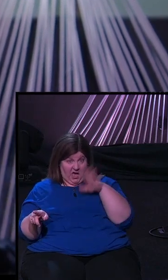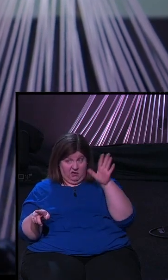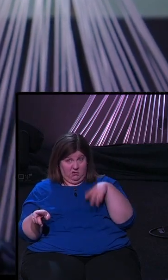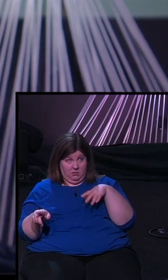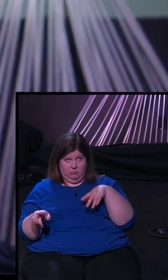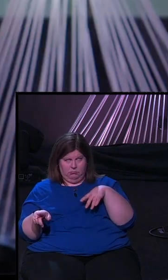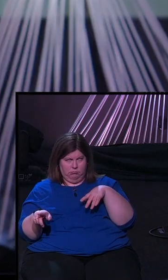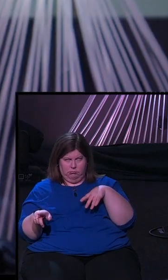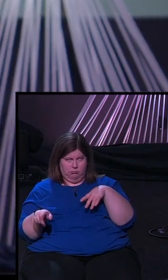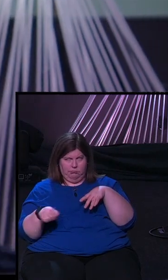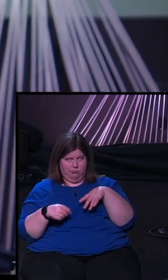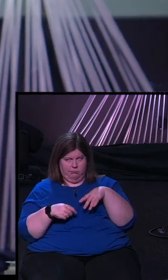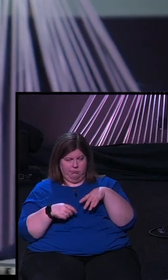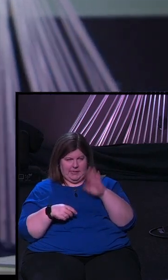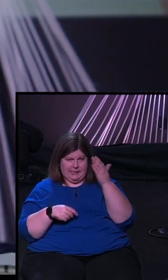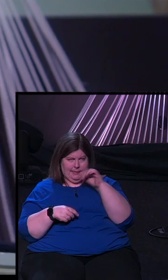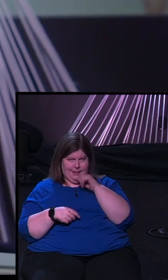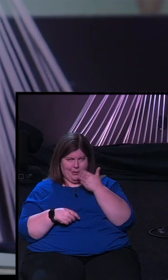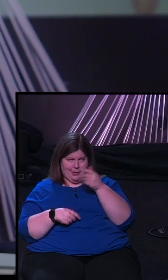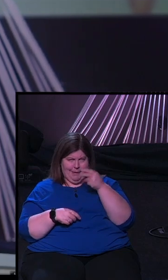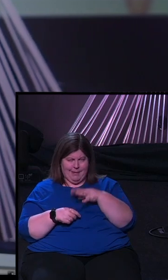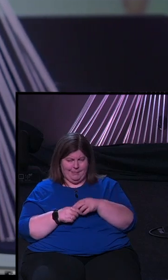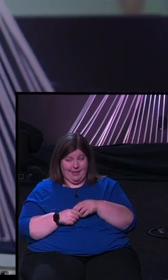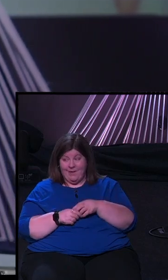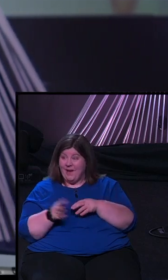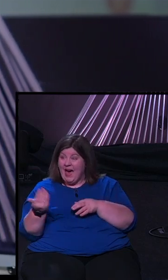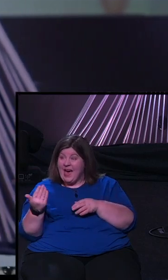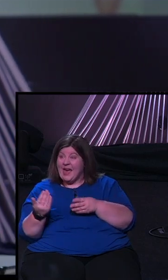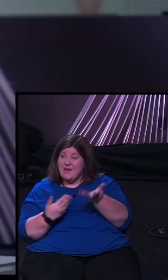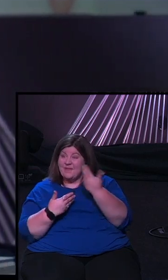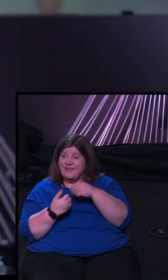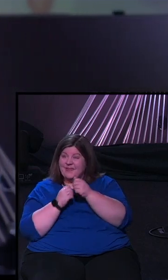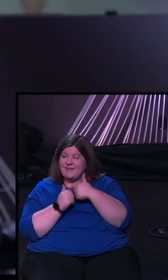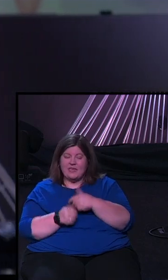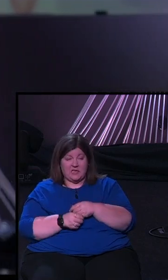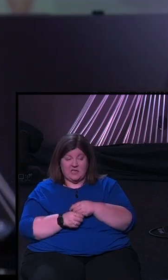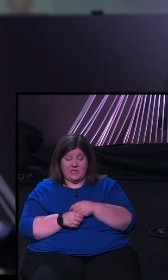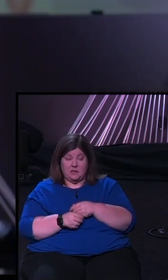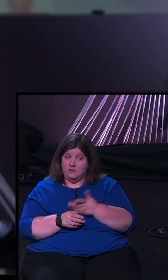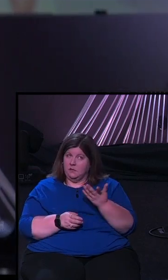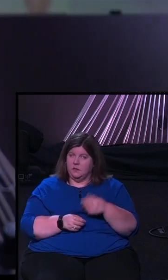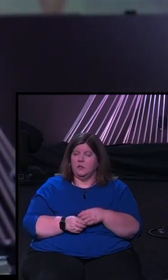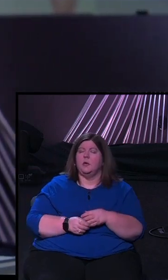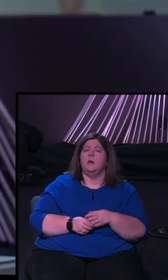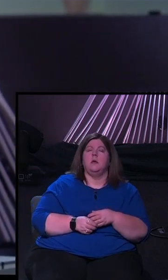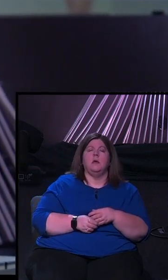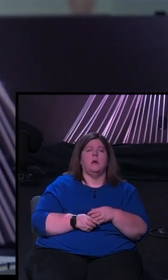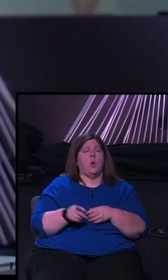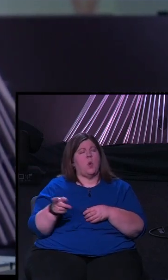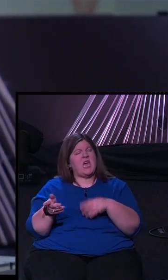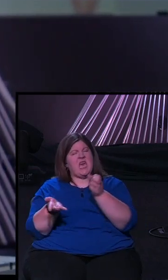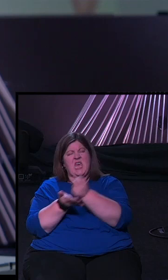lot, right? Not exactly a guy that you would invite over for dinner. And here's what it says. He was really